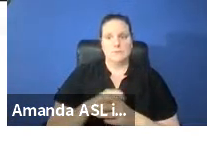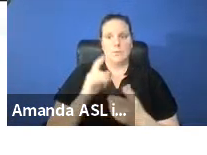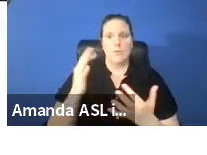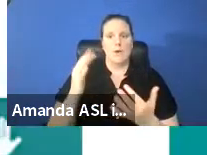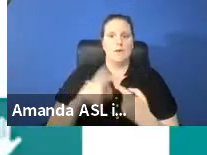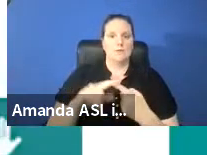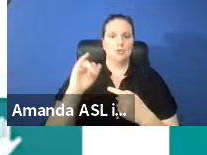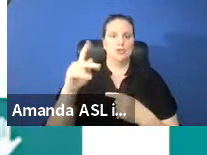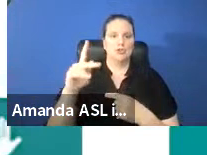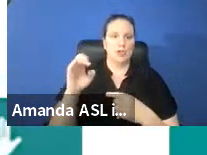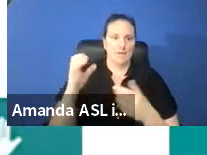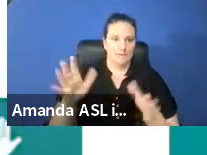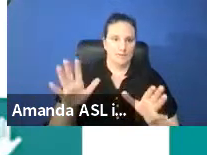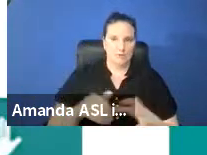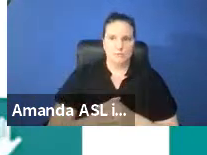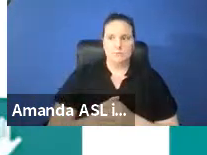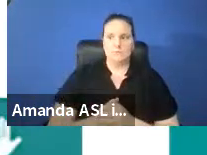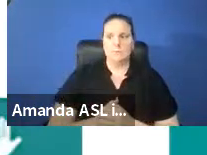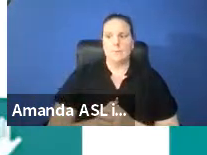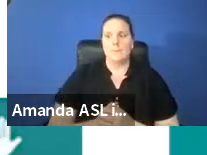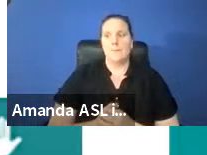here.